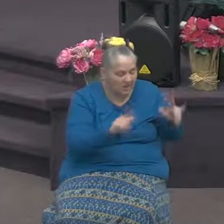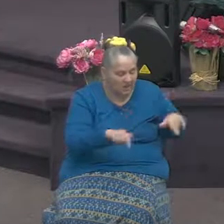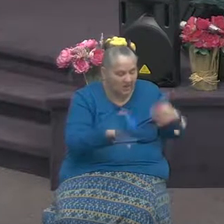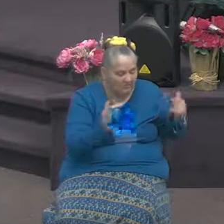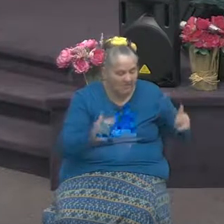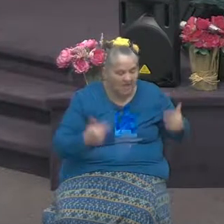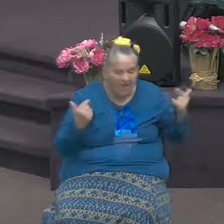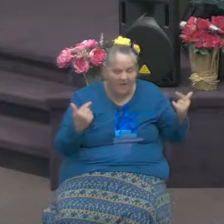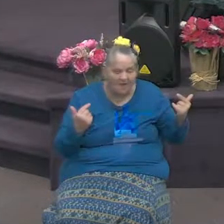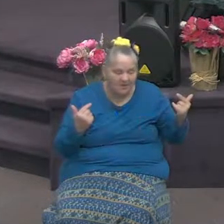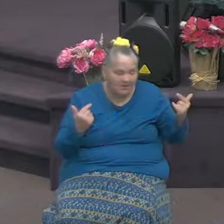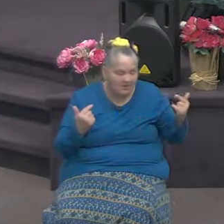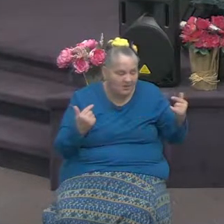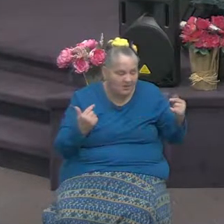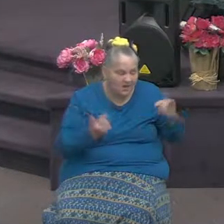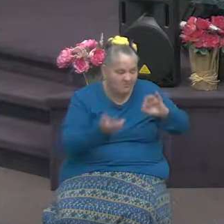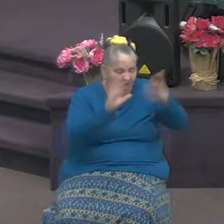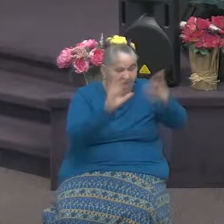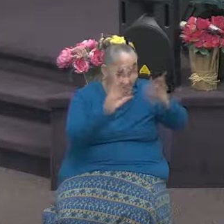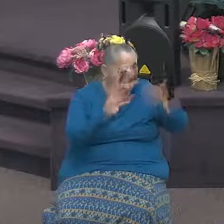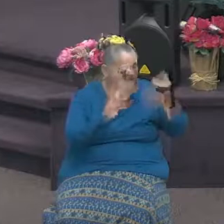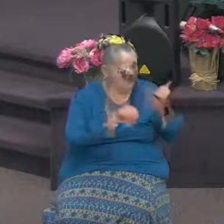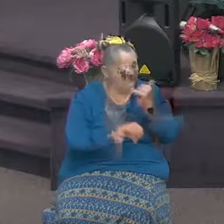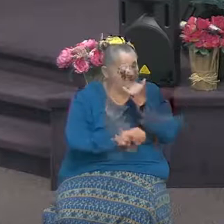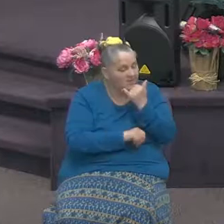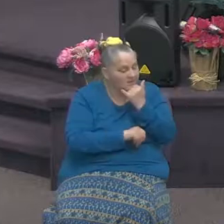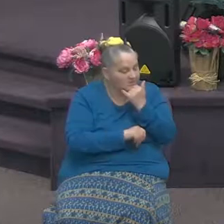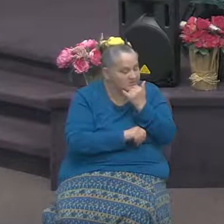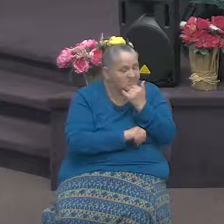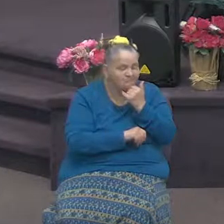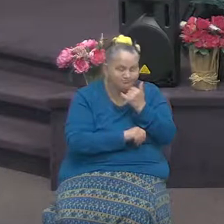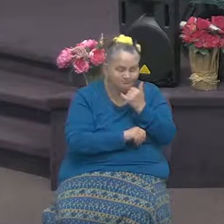his life, he messed up. He made mistakes.